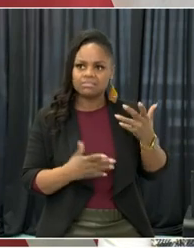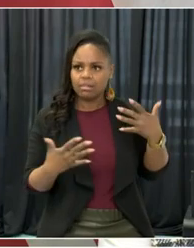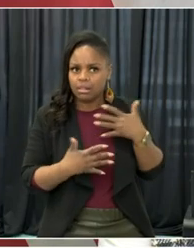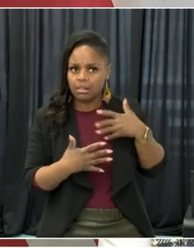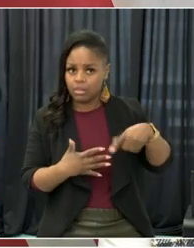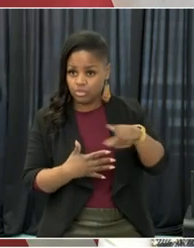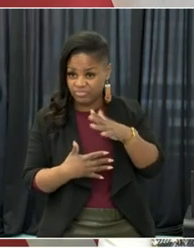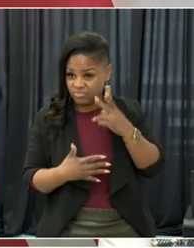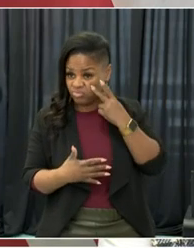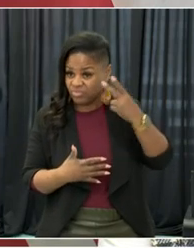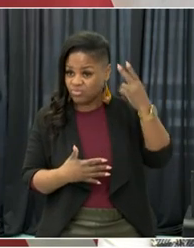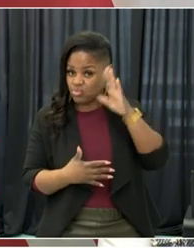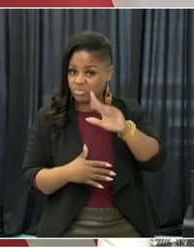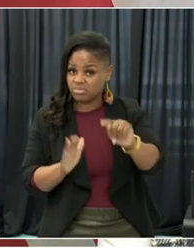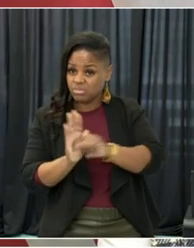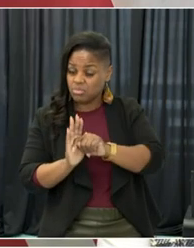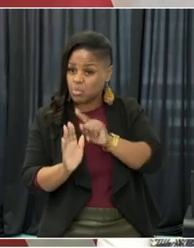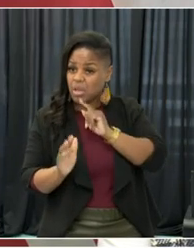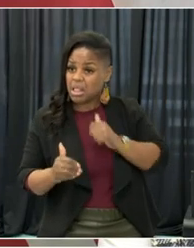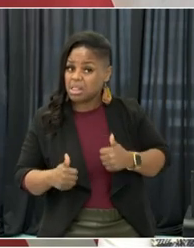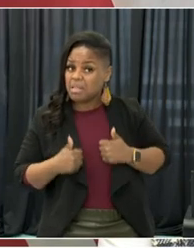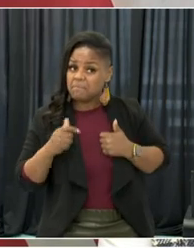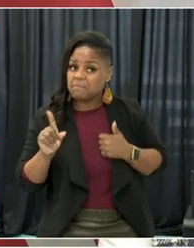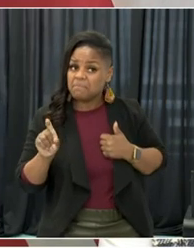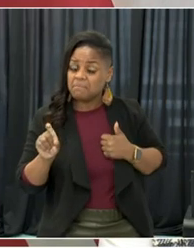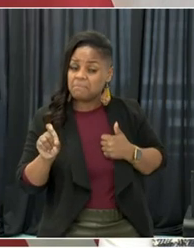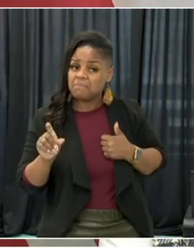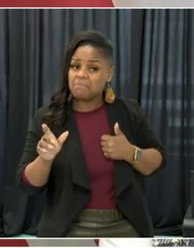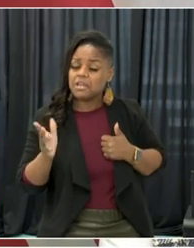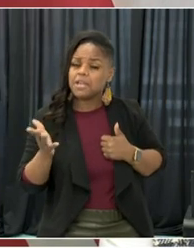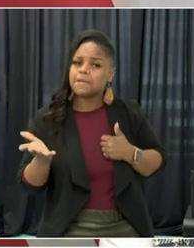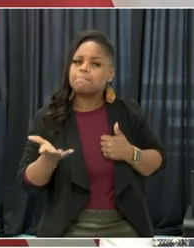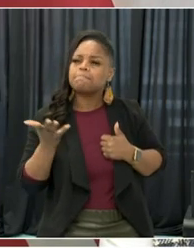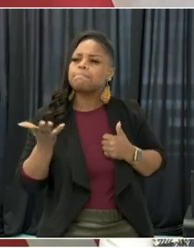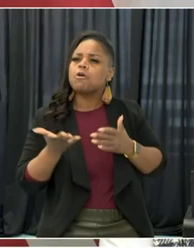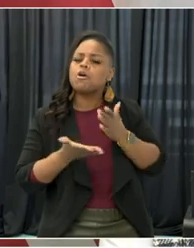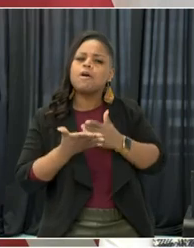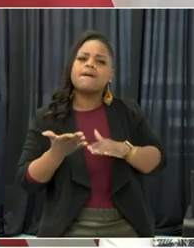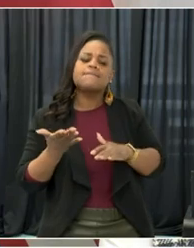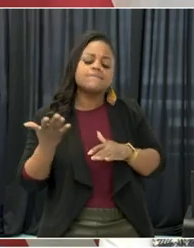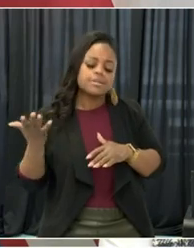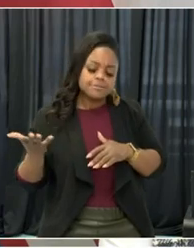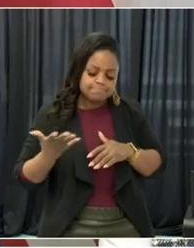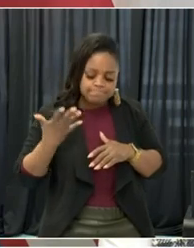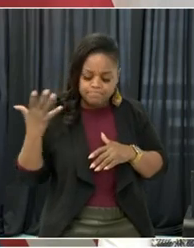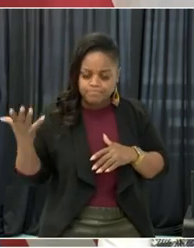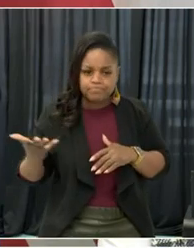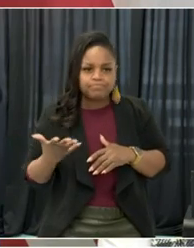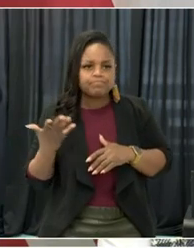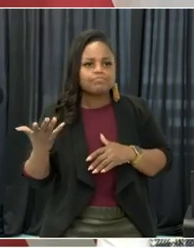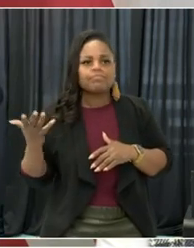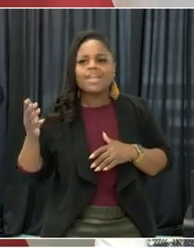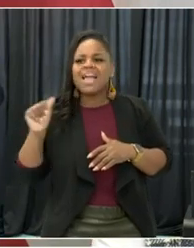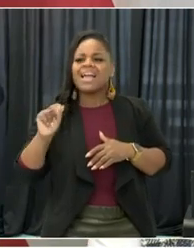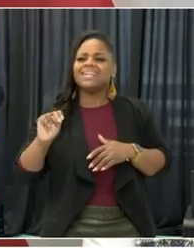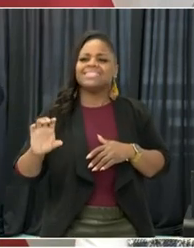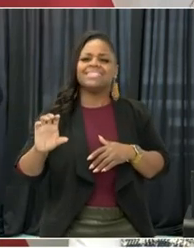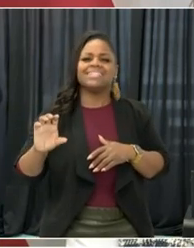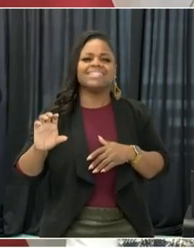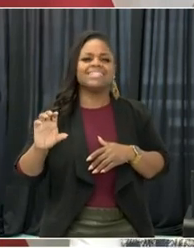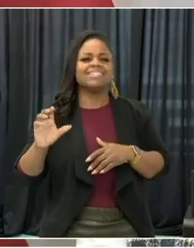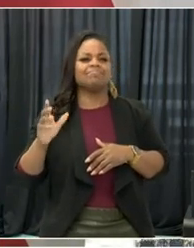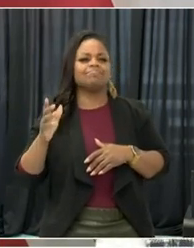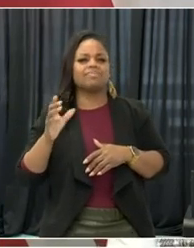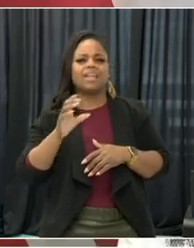of reality as you see it, or is this a part of a push to engage ANC members in your